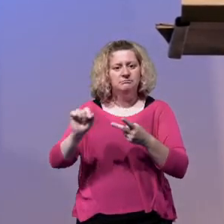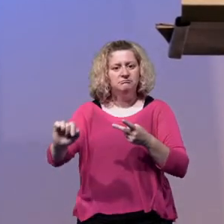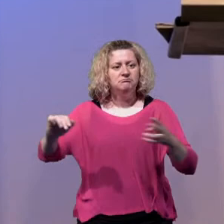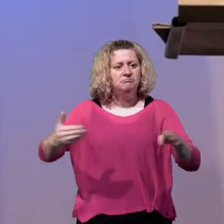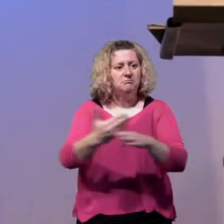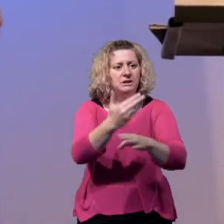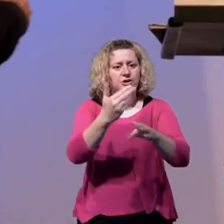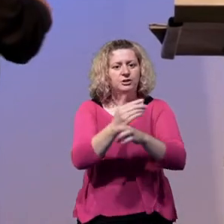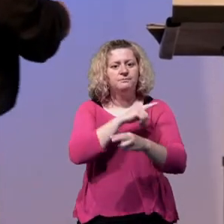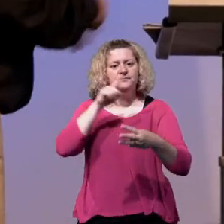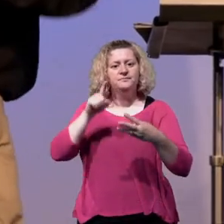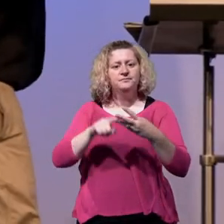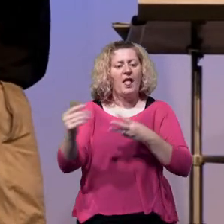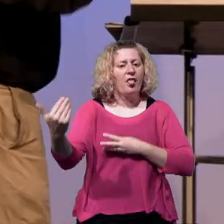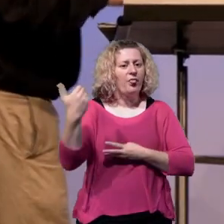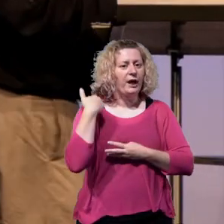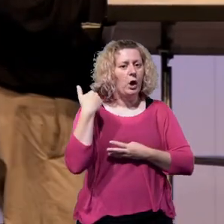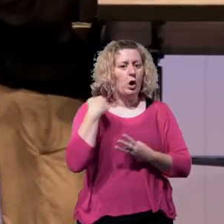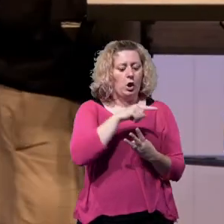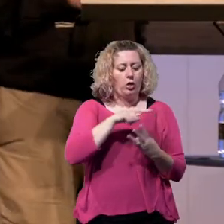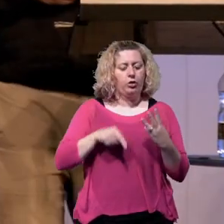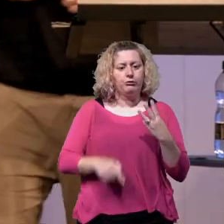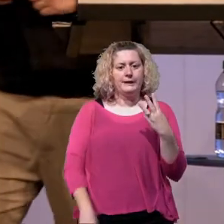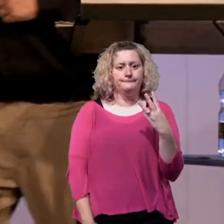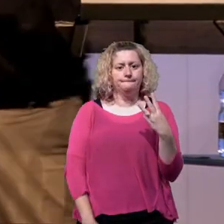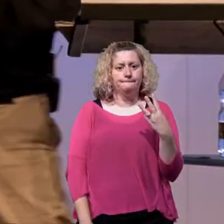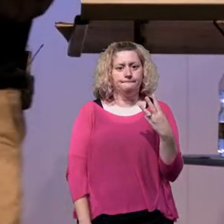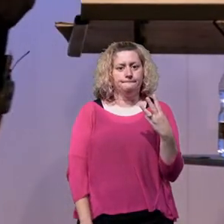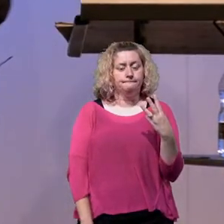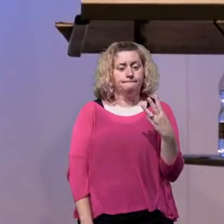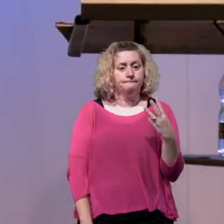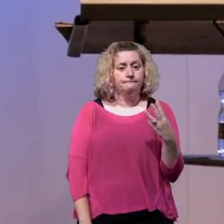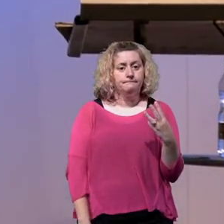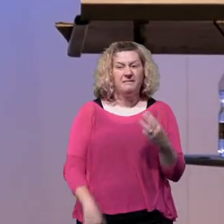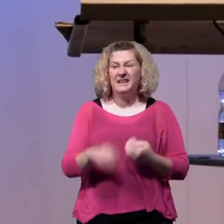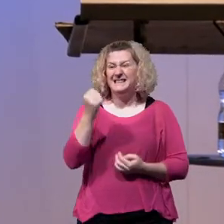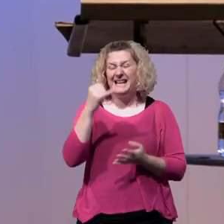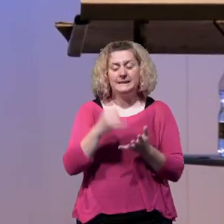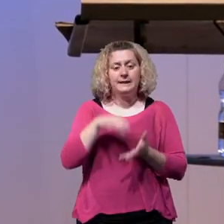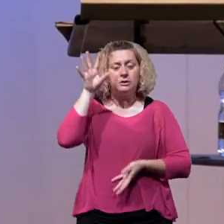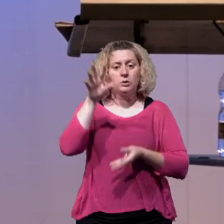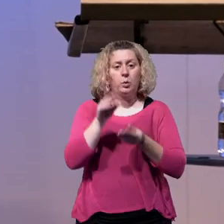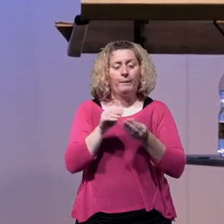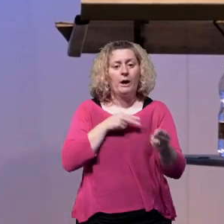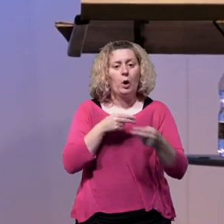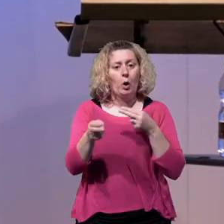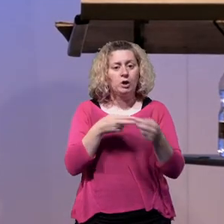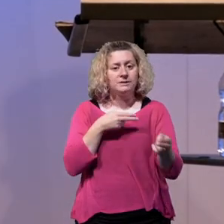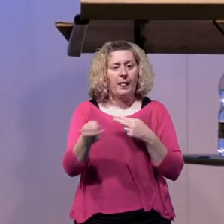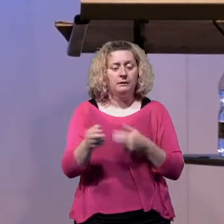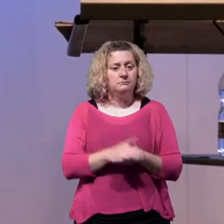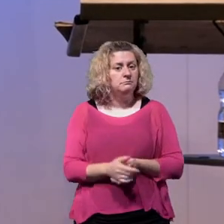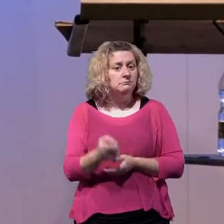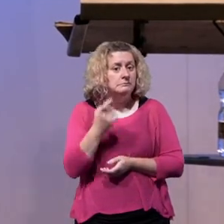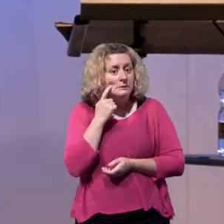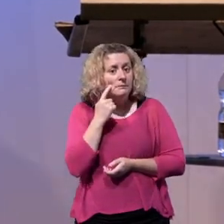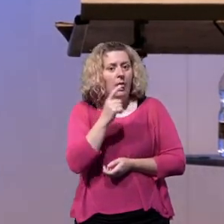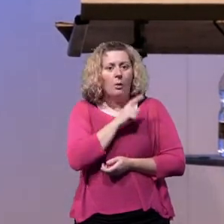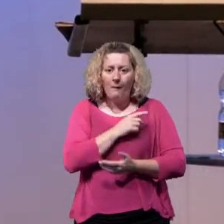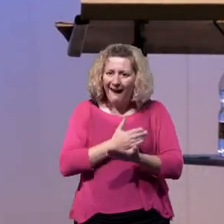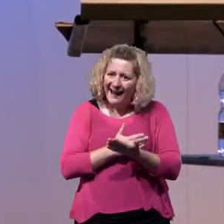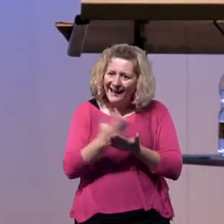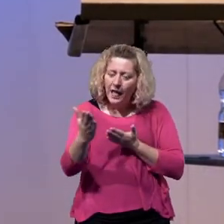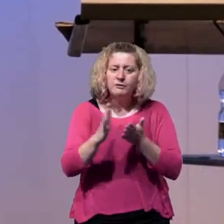we are, that's Mark's gospel. The lift test, you can do that. It's so simple. There's this wonderful clarity in Mark. And the disciples, of